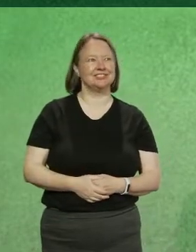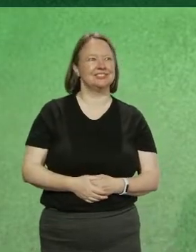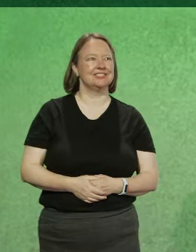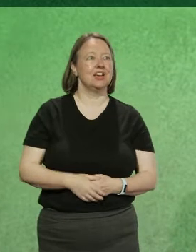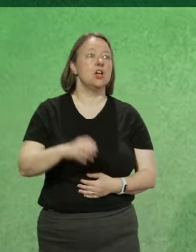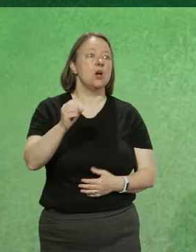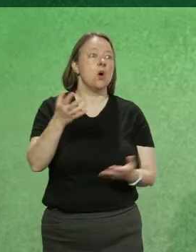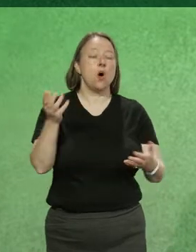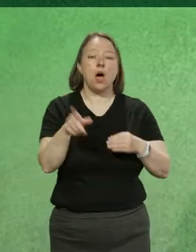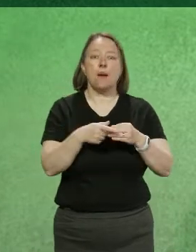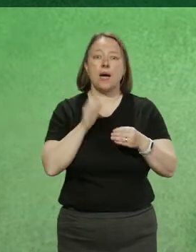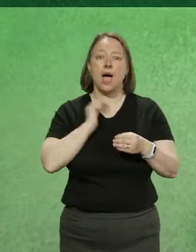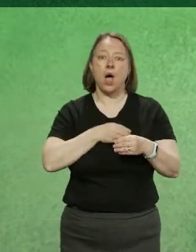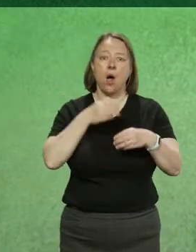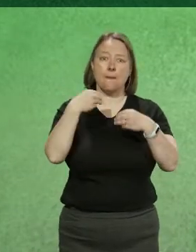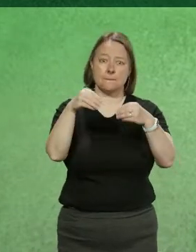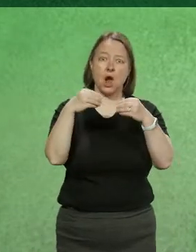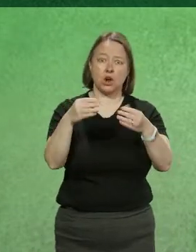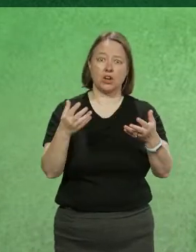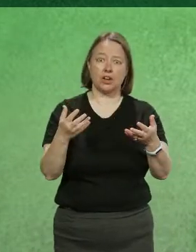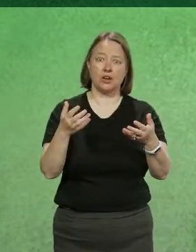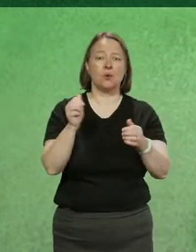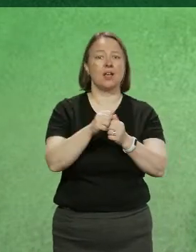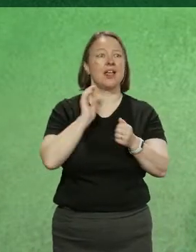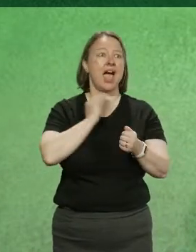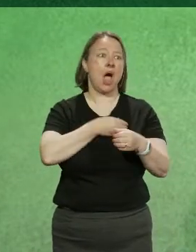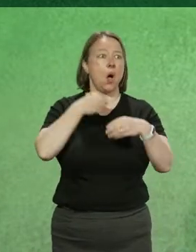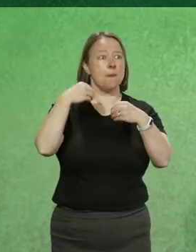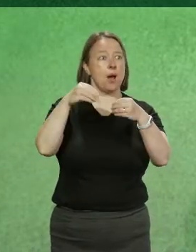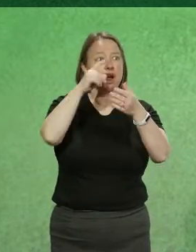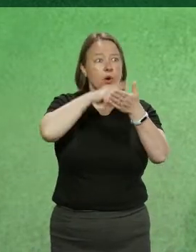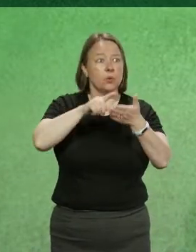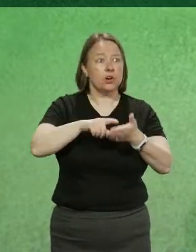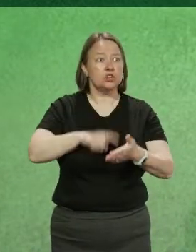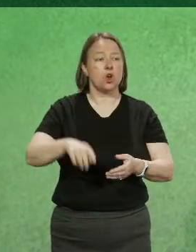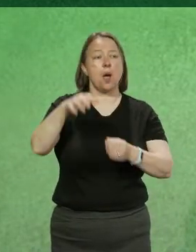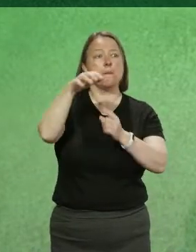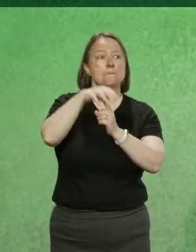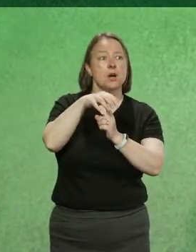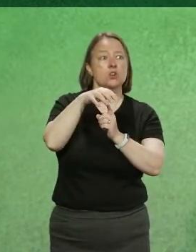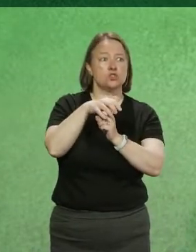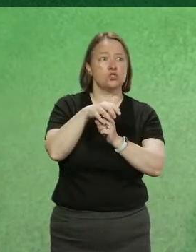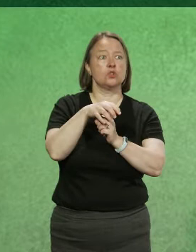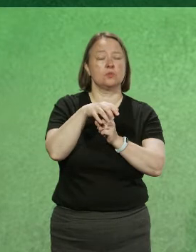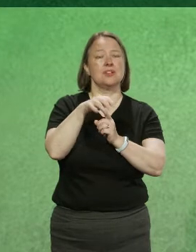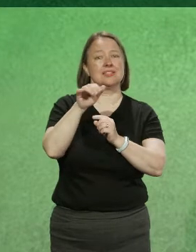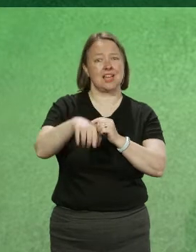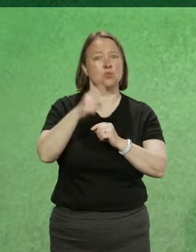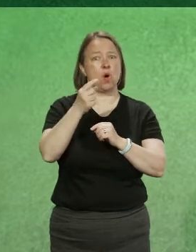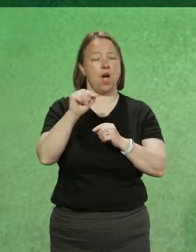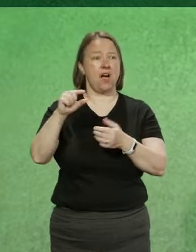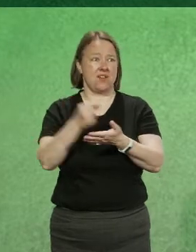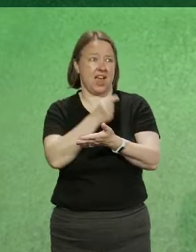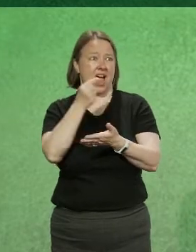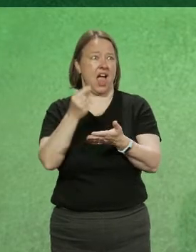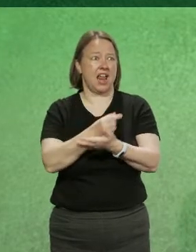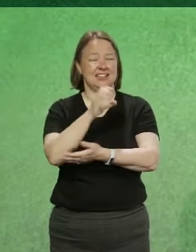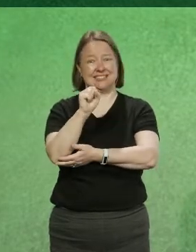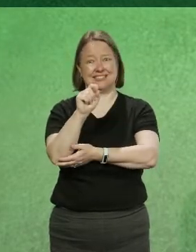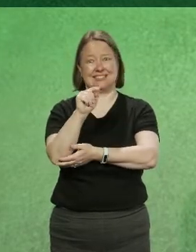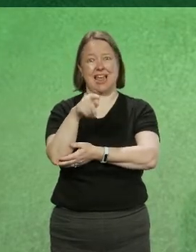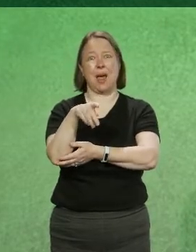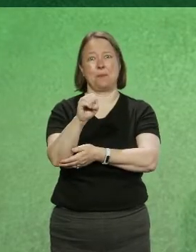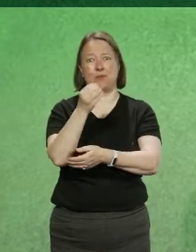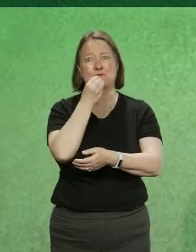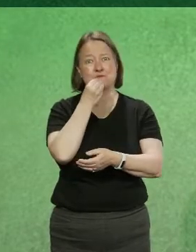So what about our market? Well, based on our market research, mushrooms constitutes one of Ghana's staple foods.